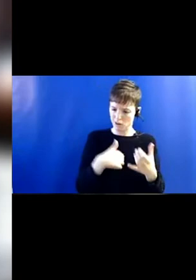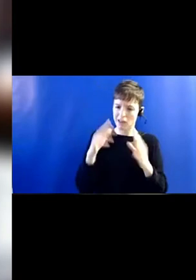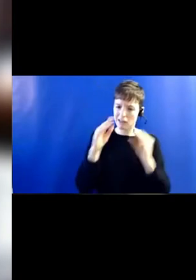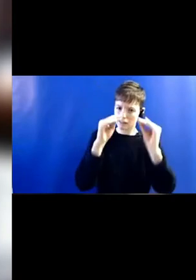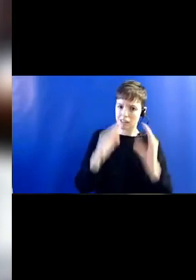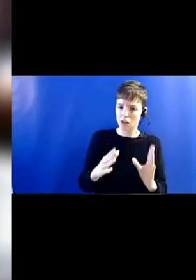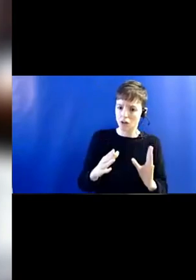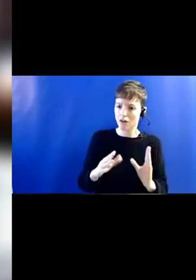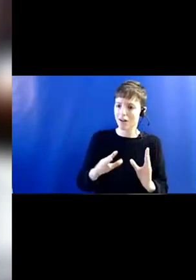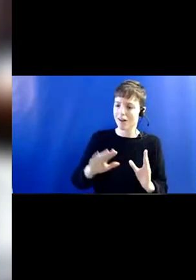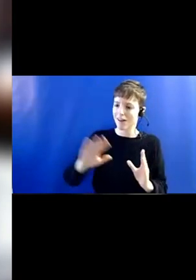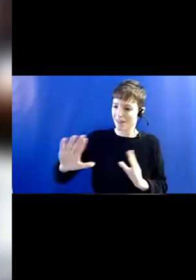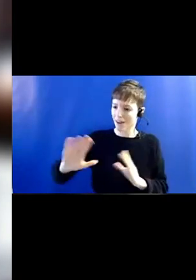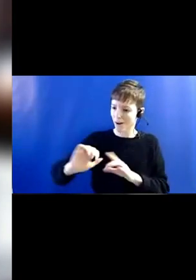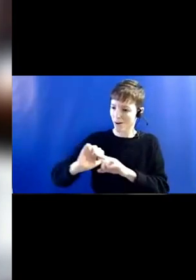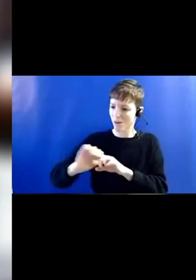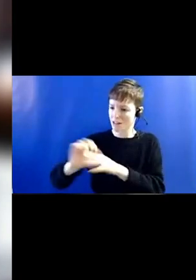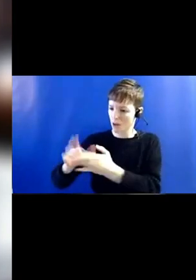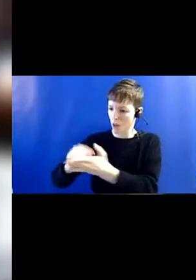this practice on their land.